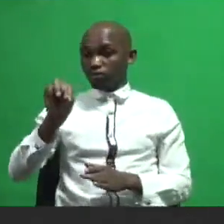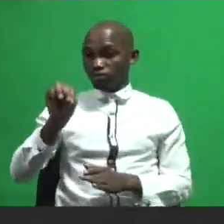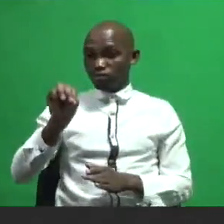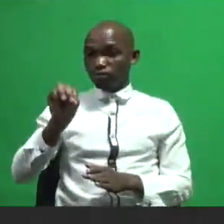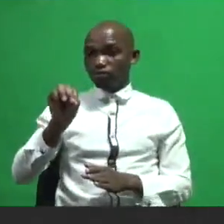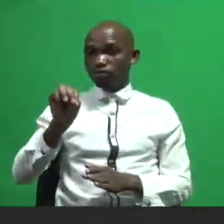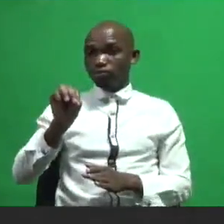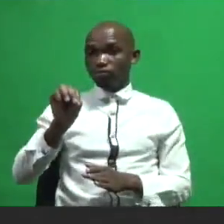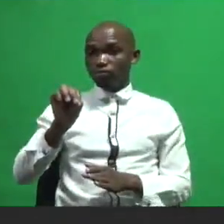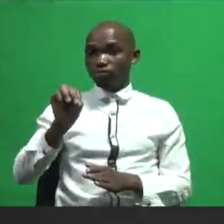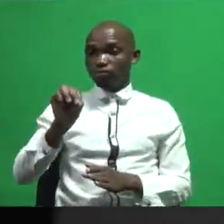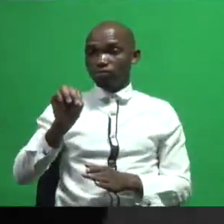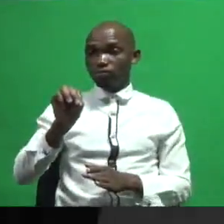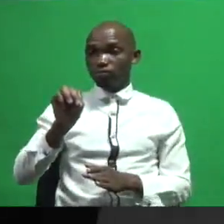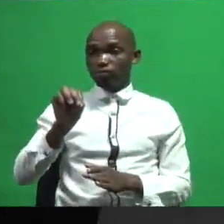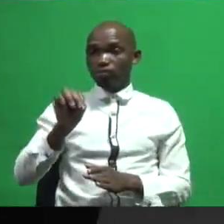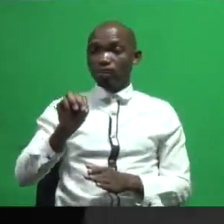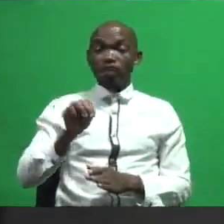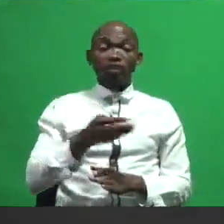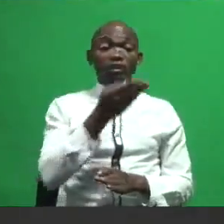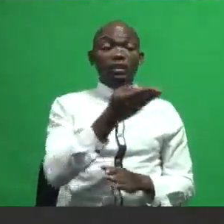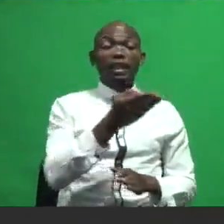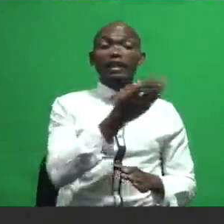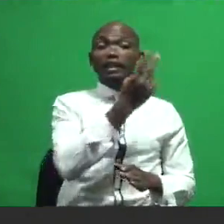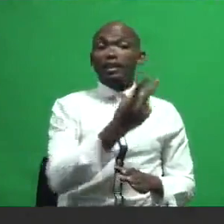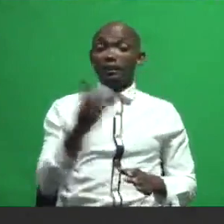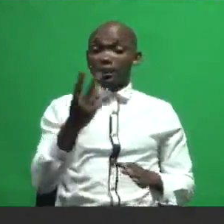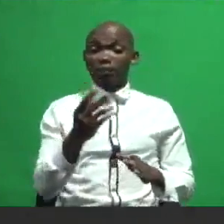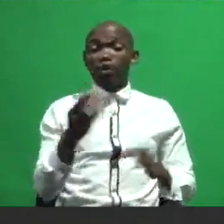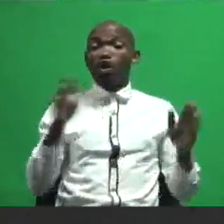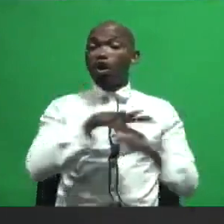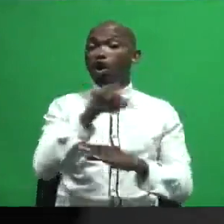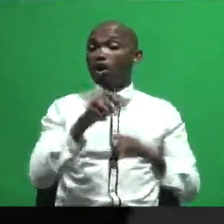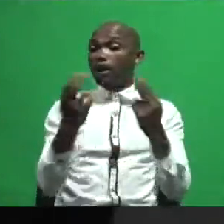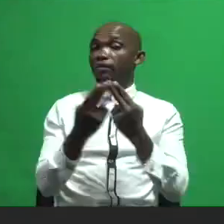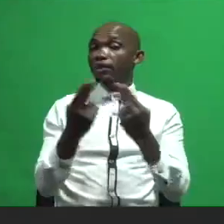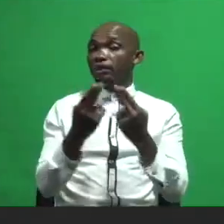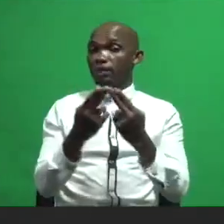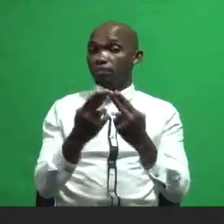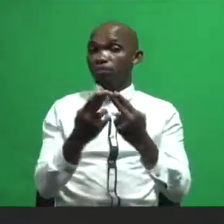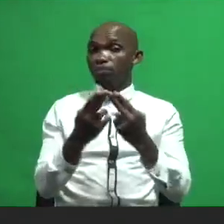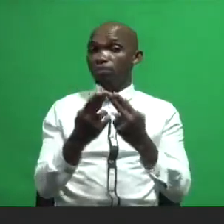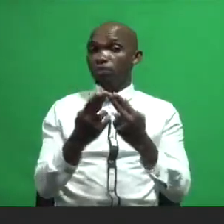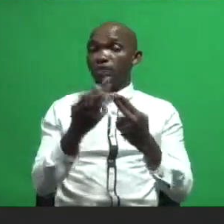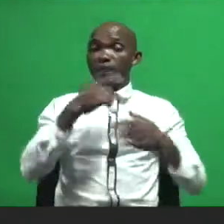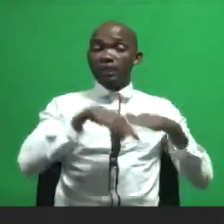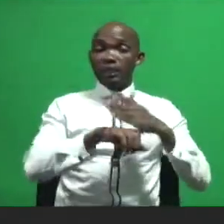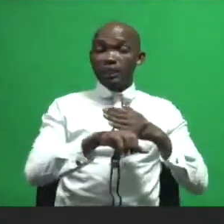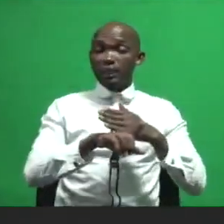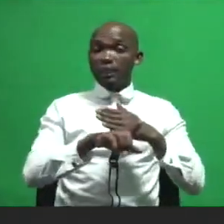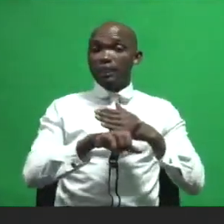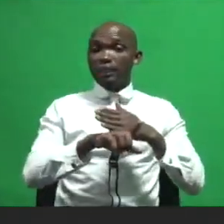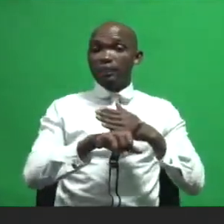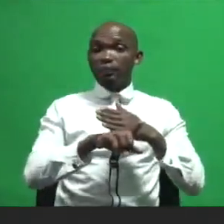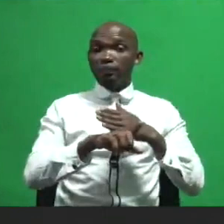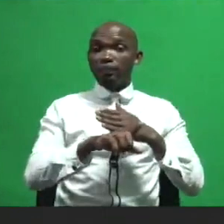atoms. Therefore, this one, and this one, we say they are the same. They are the same